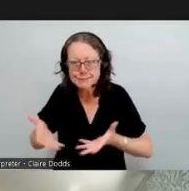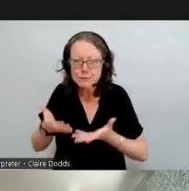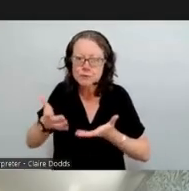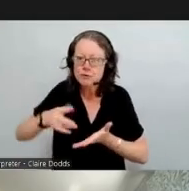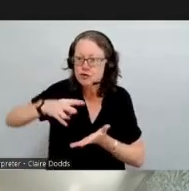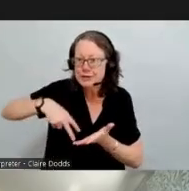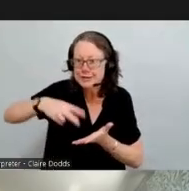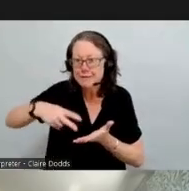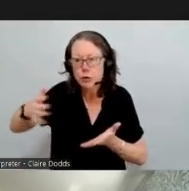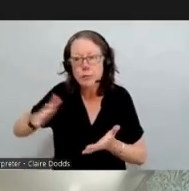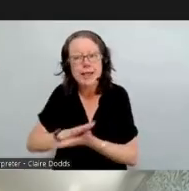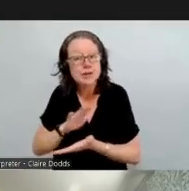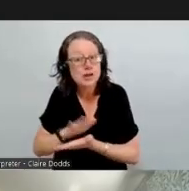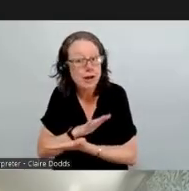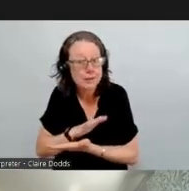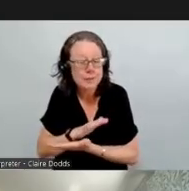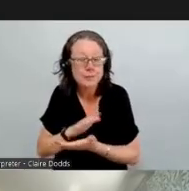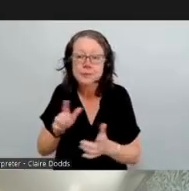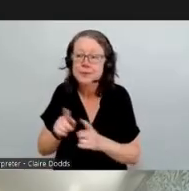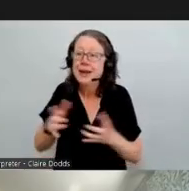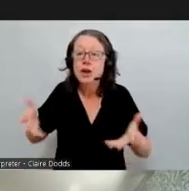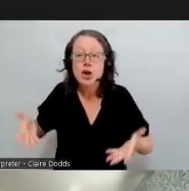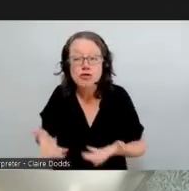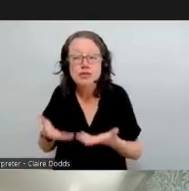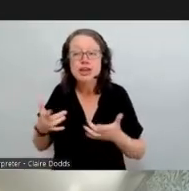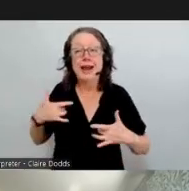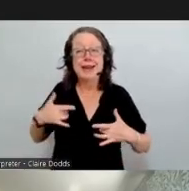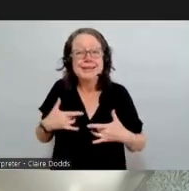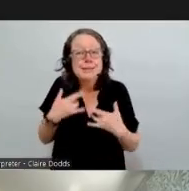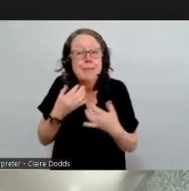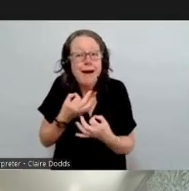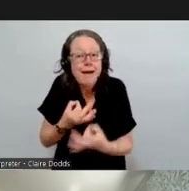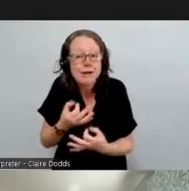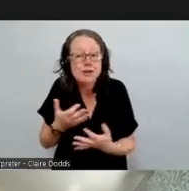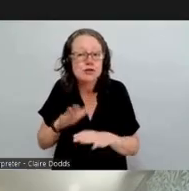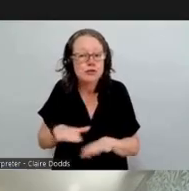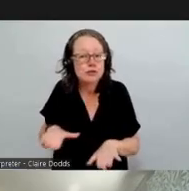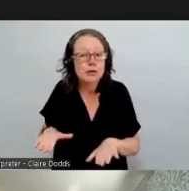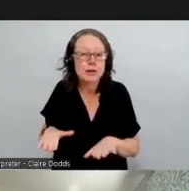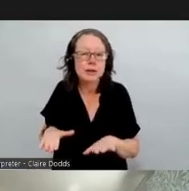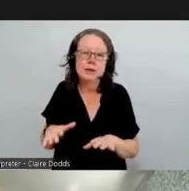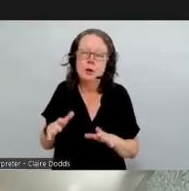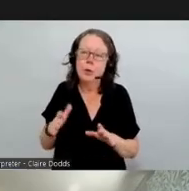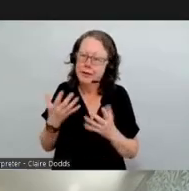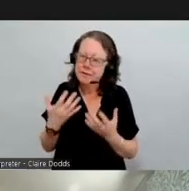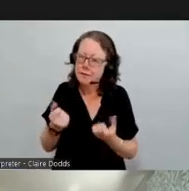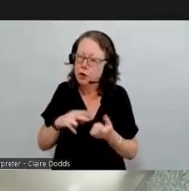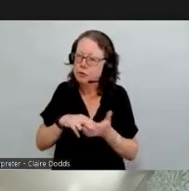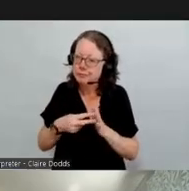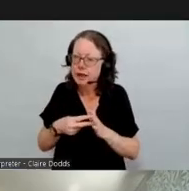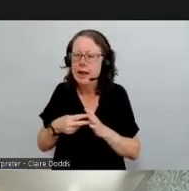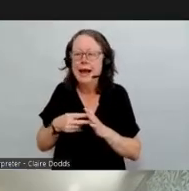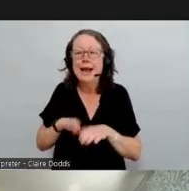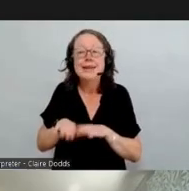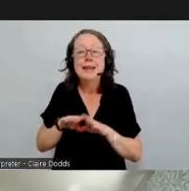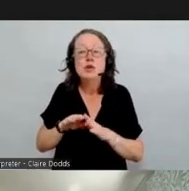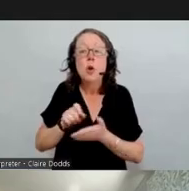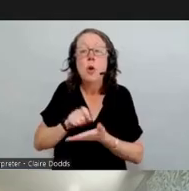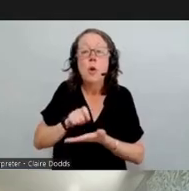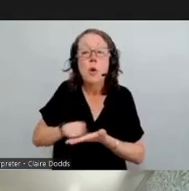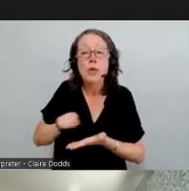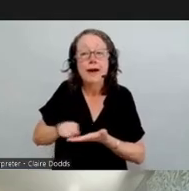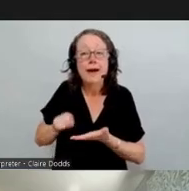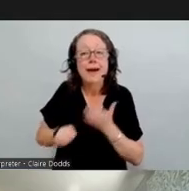as encourage and inspire children as well. So we do that through national author events where we go into the schools and broadcast